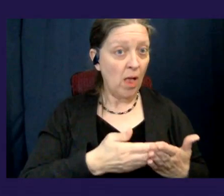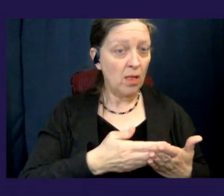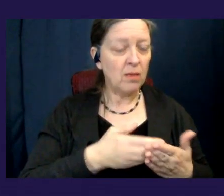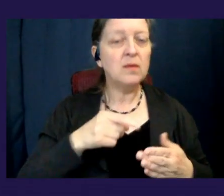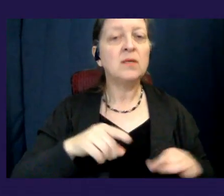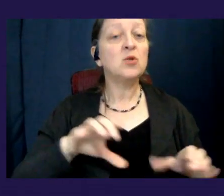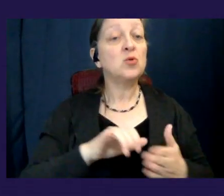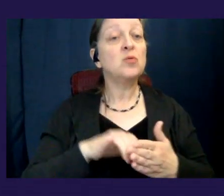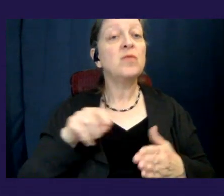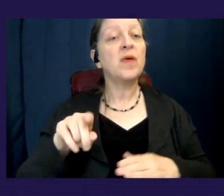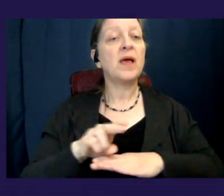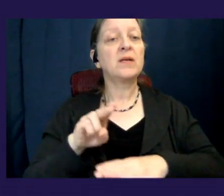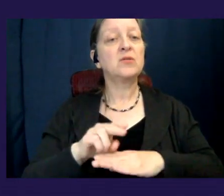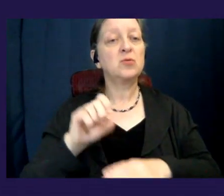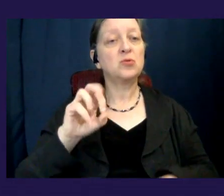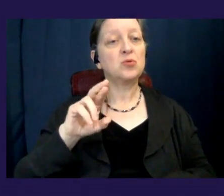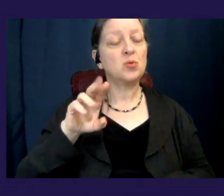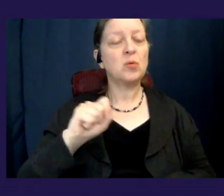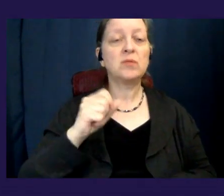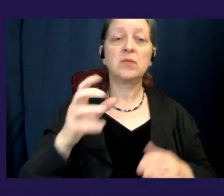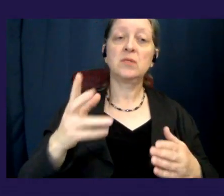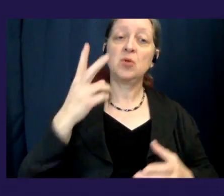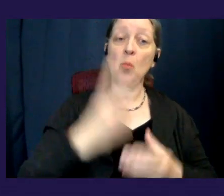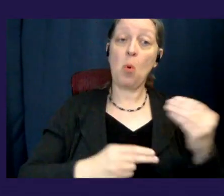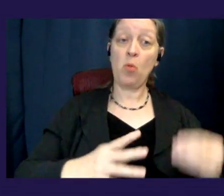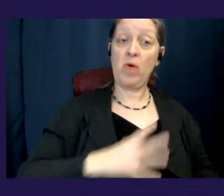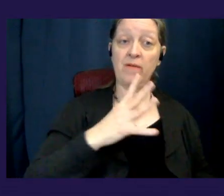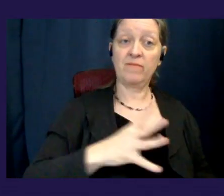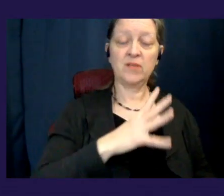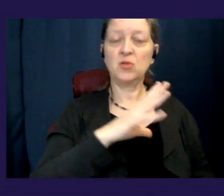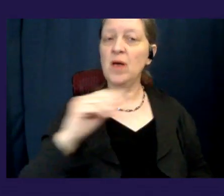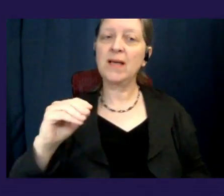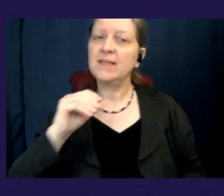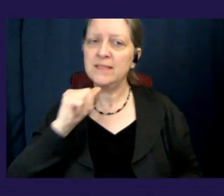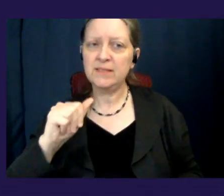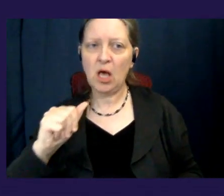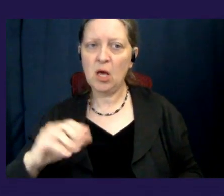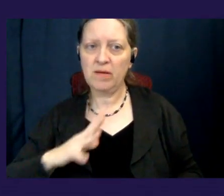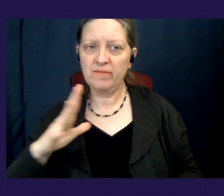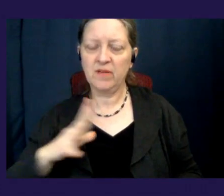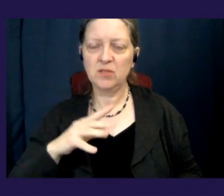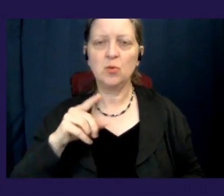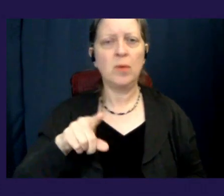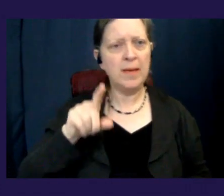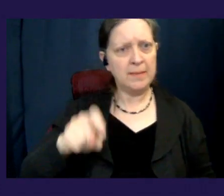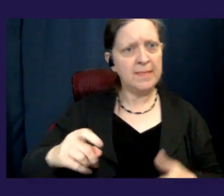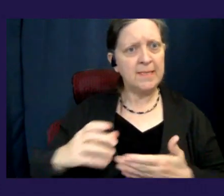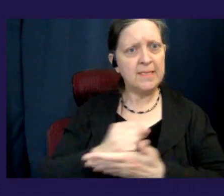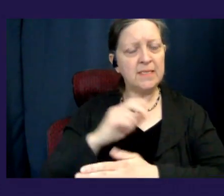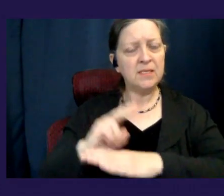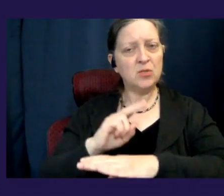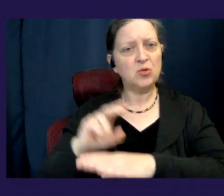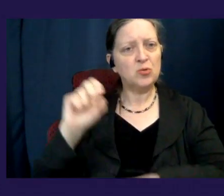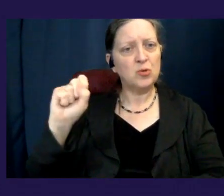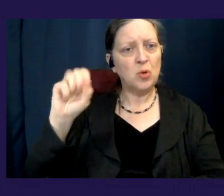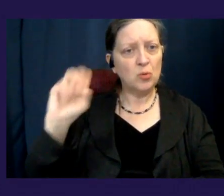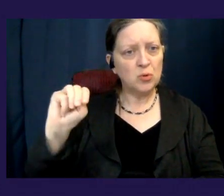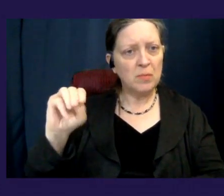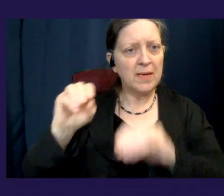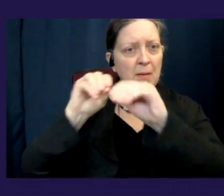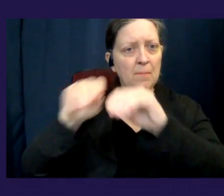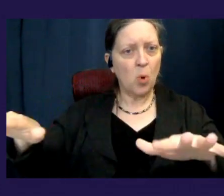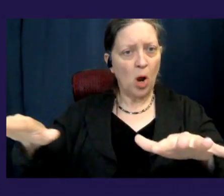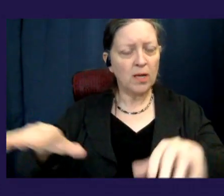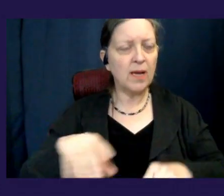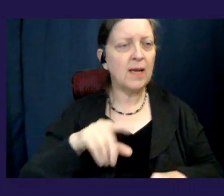that are both official and unofficial. It needs to use social media, broadcast, print. It needs to be hearing the rumors that are going